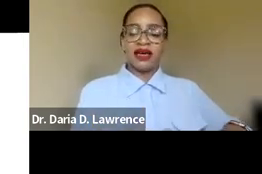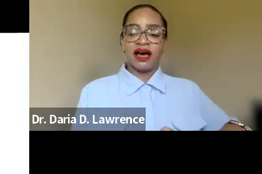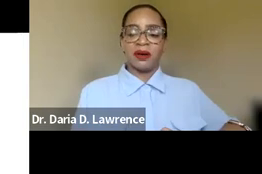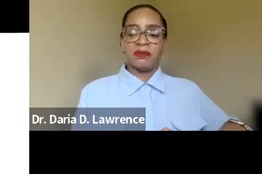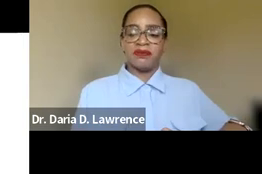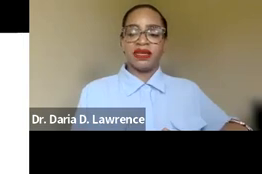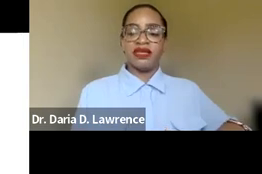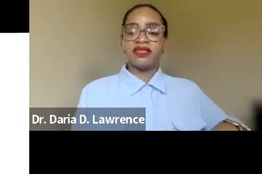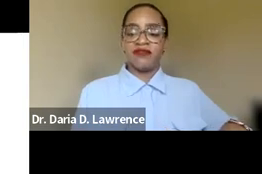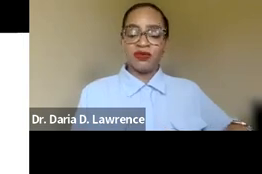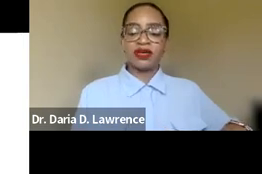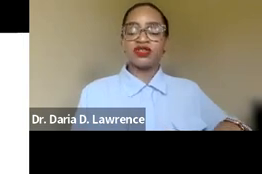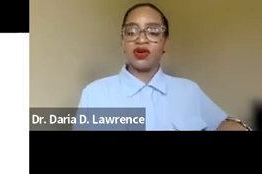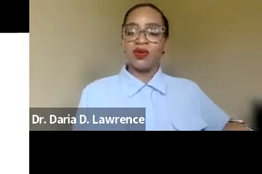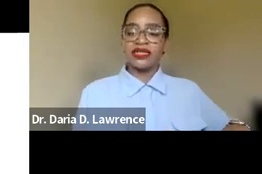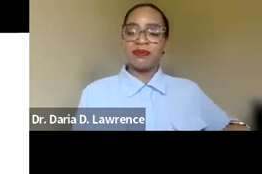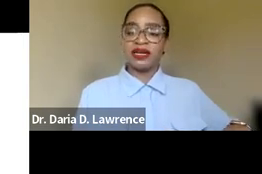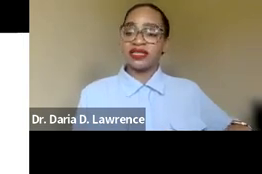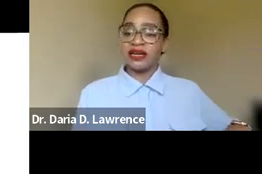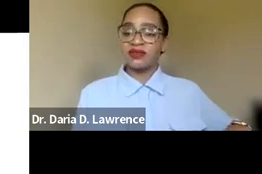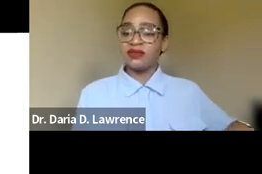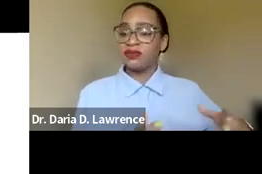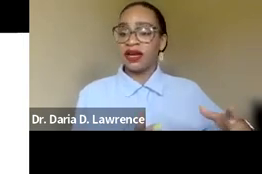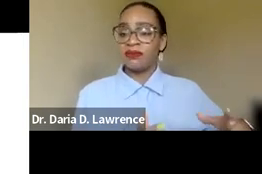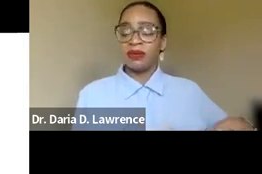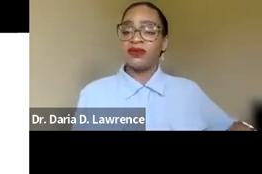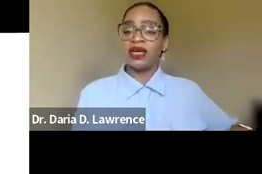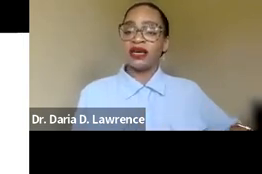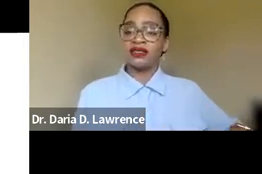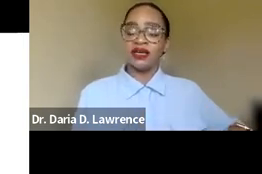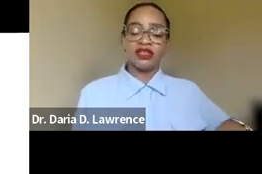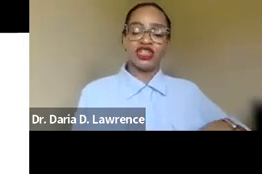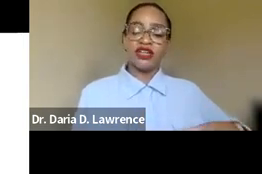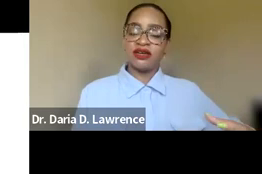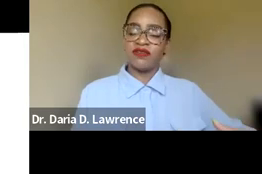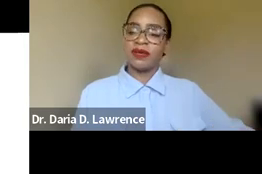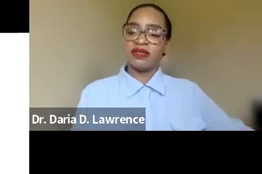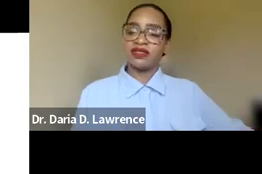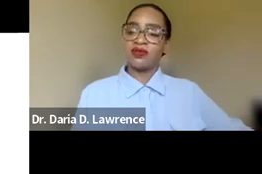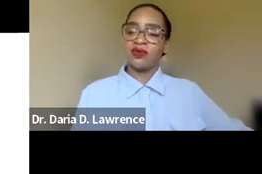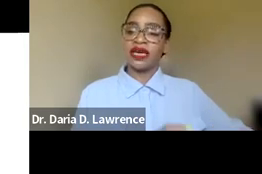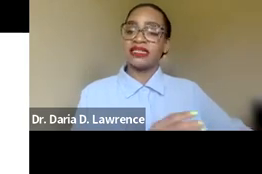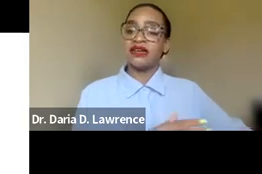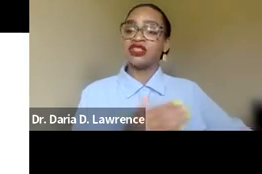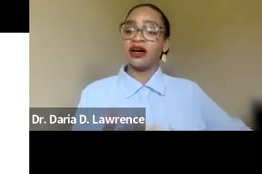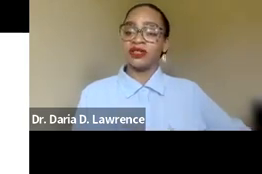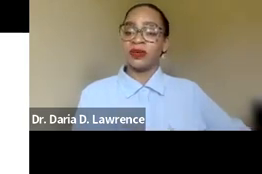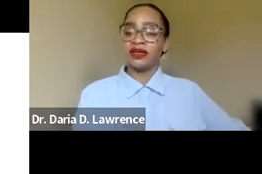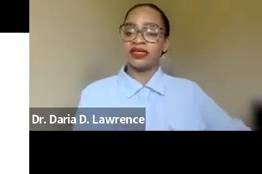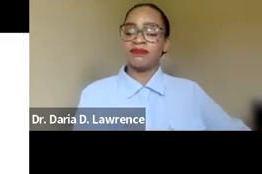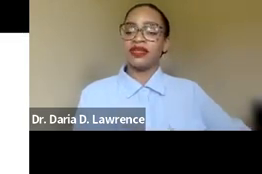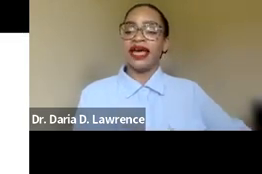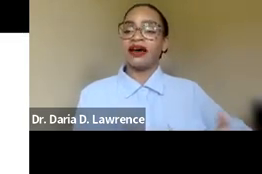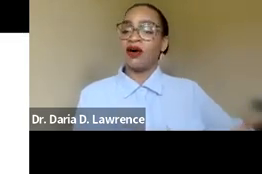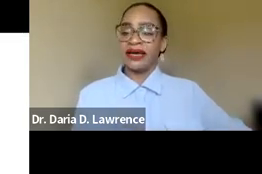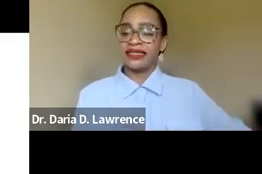happened if you can control what has happened outside of school, great. But if you can't, change the environment in the school and see if the child